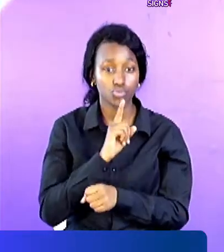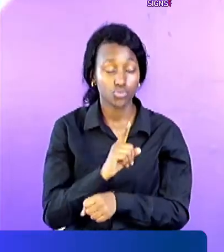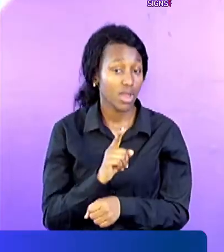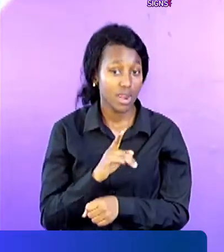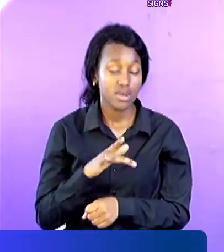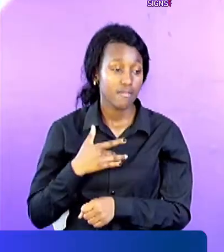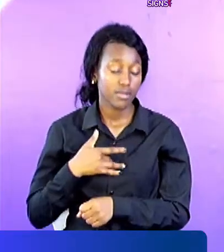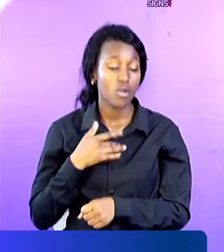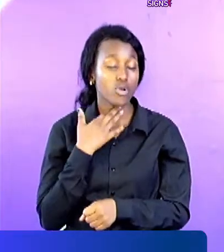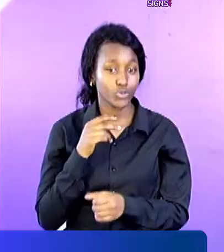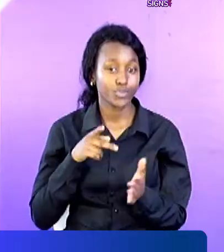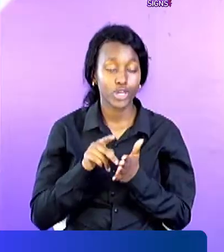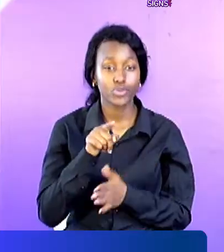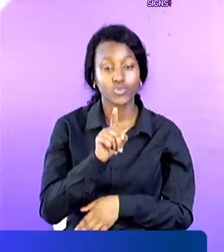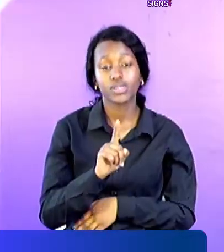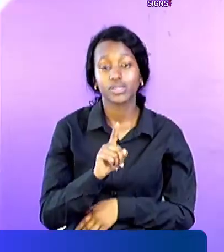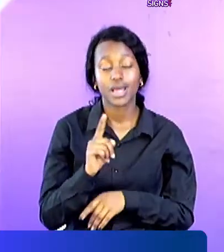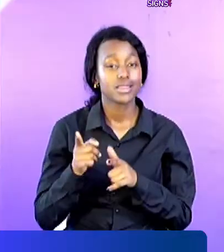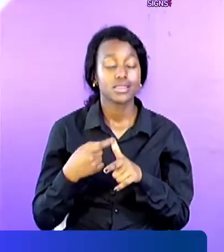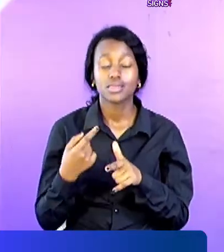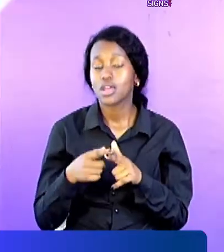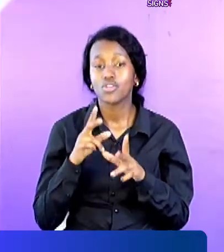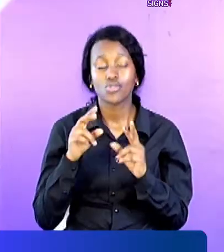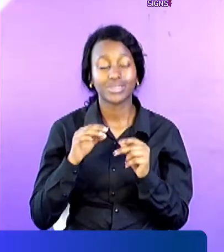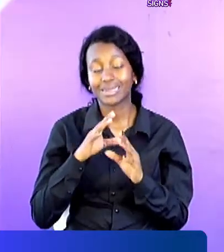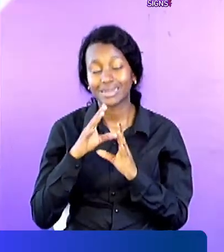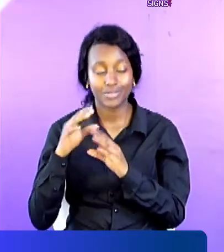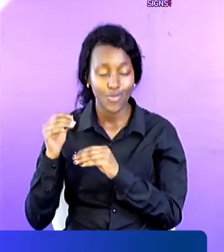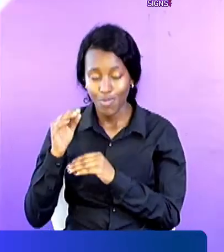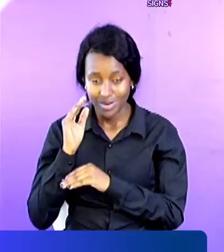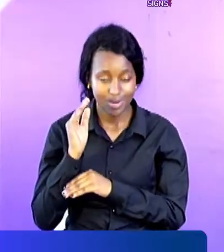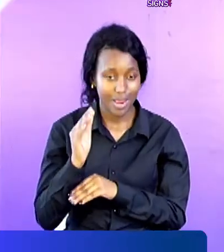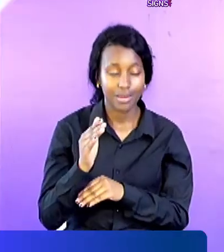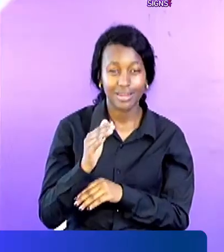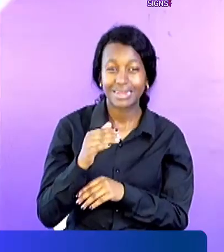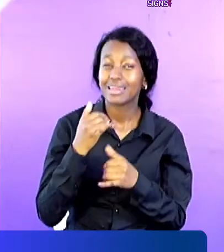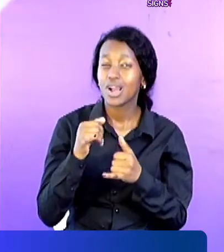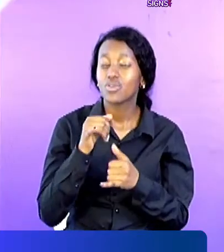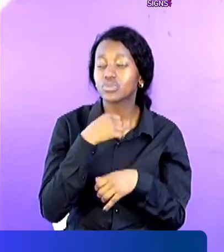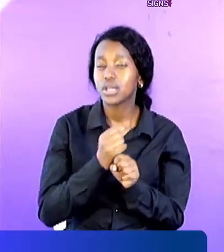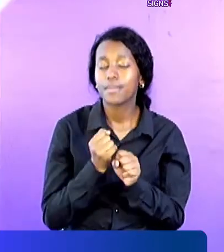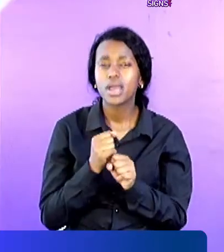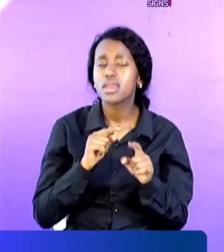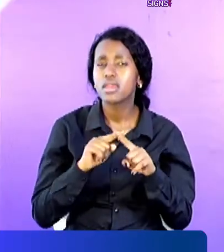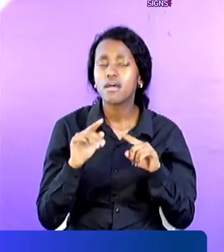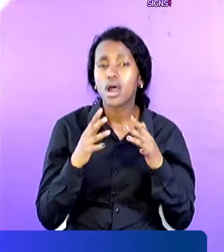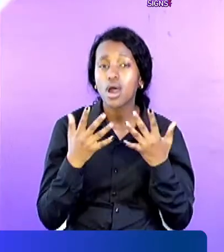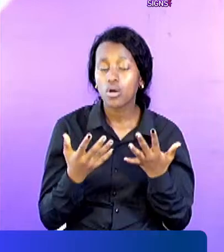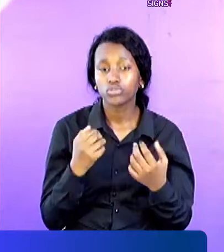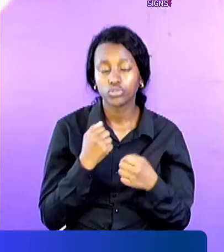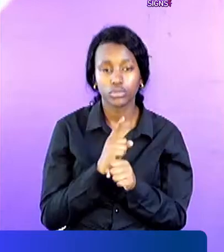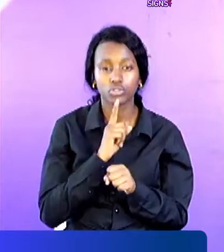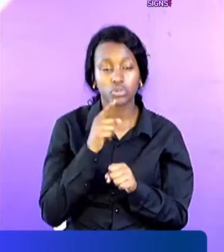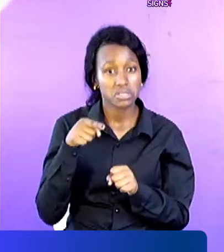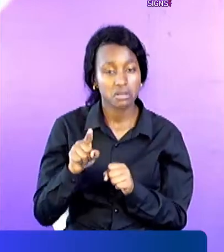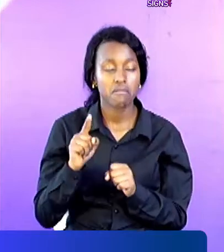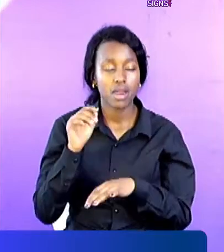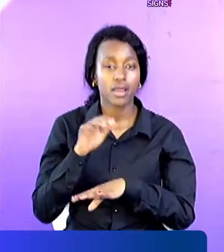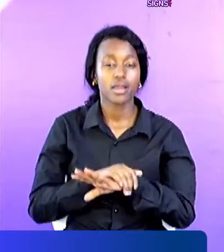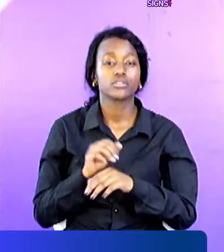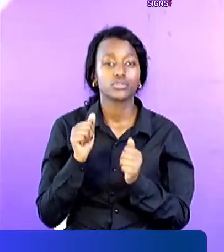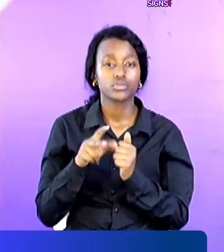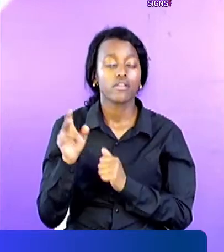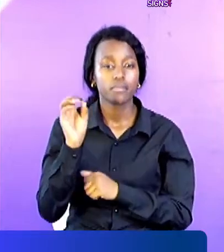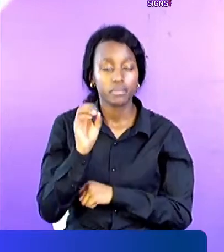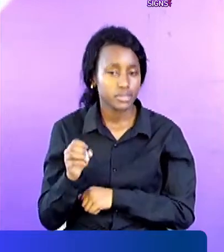direct to government market, yeah. or to the market. And how do you make him indifferent? By ensuring that he gets 12%. And how